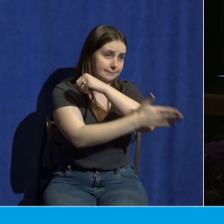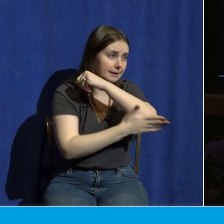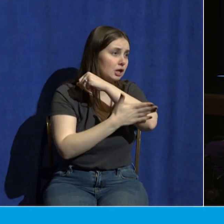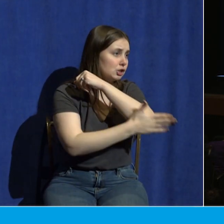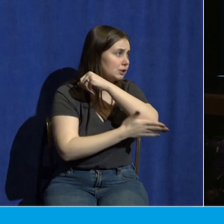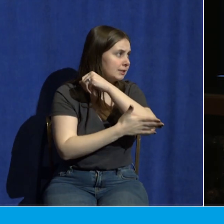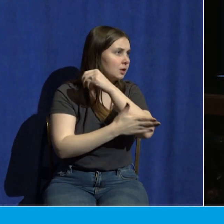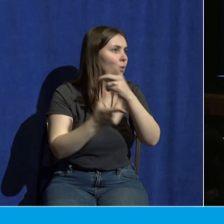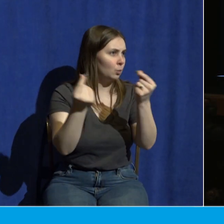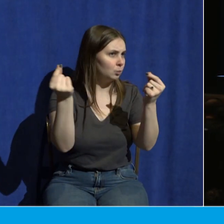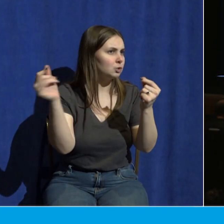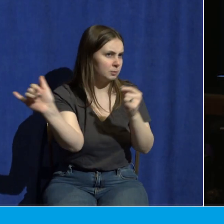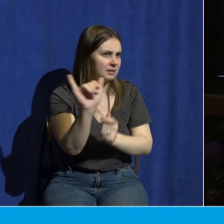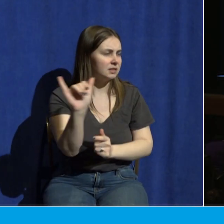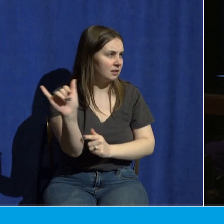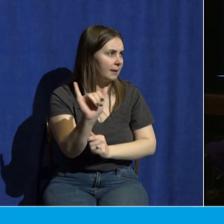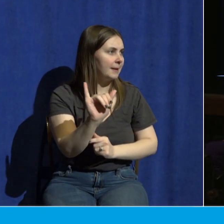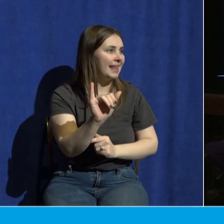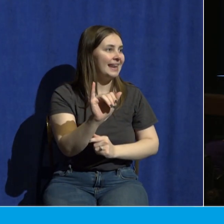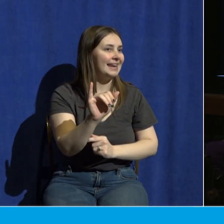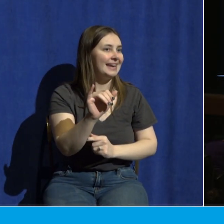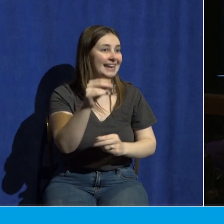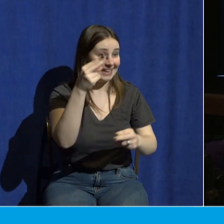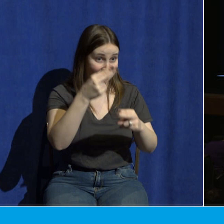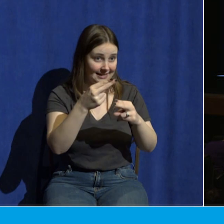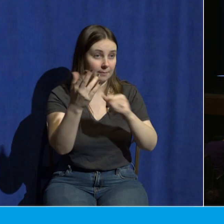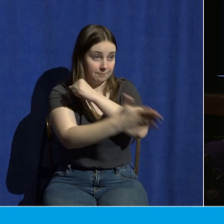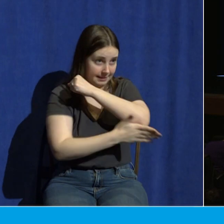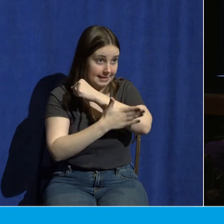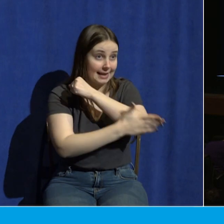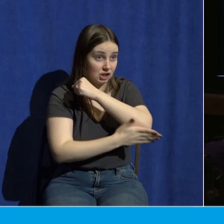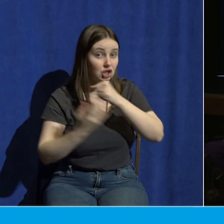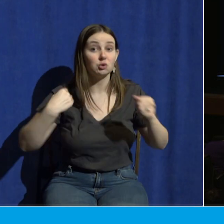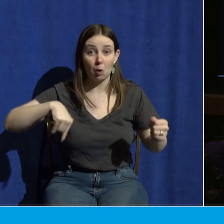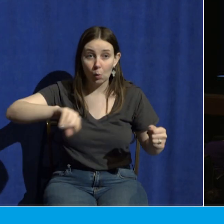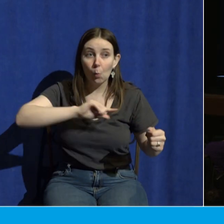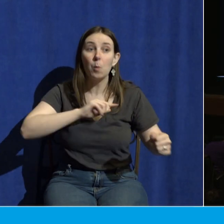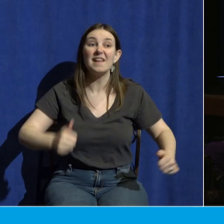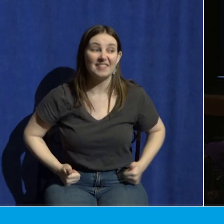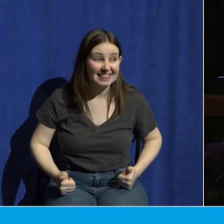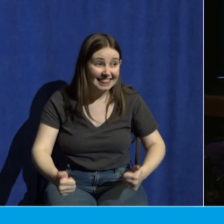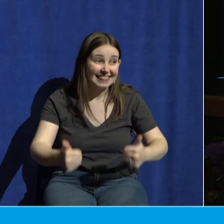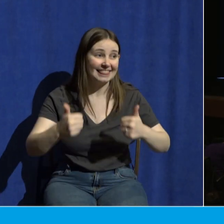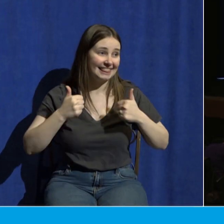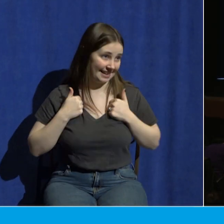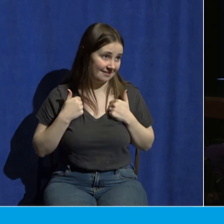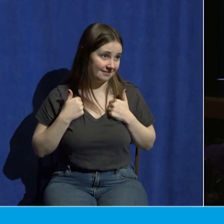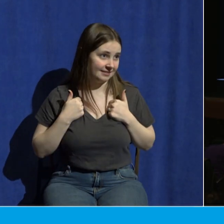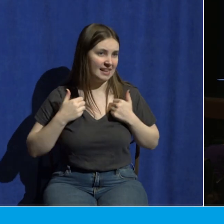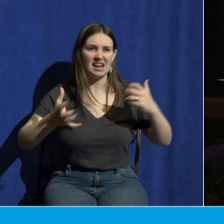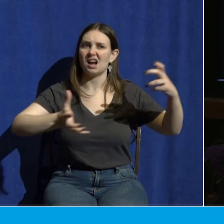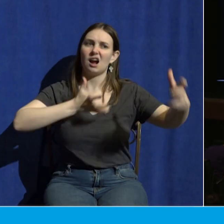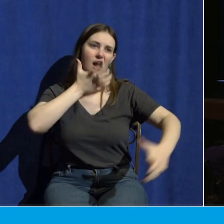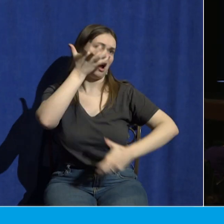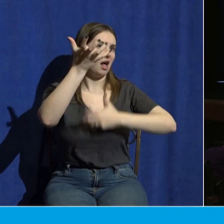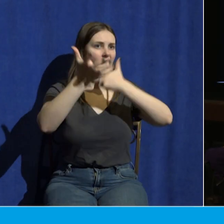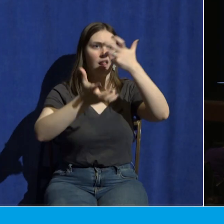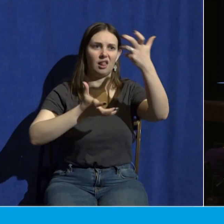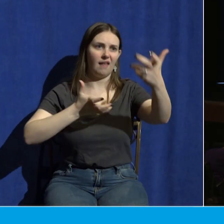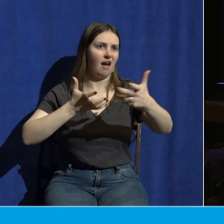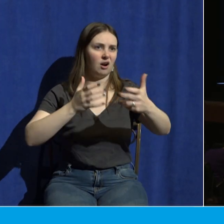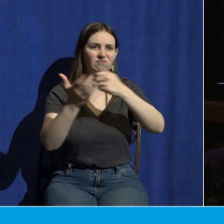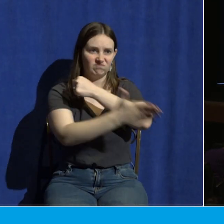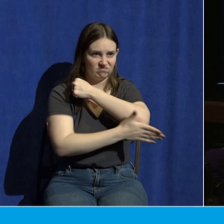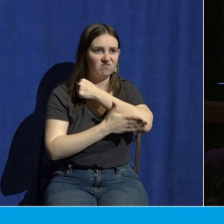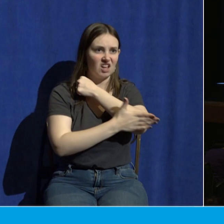do it similarly. Just nations where we've lived in this room. Let's call out those nations, and just as we